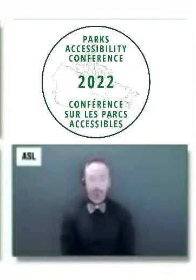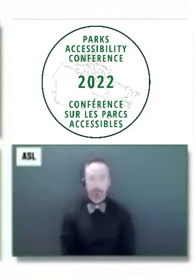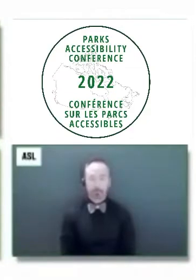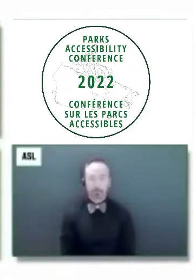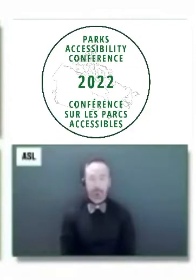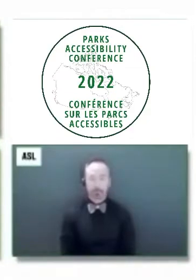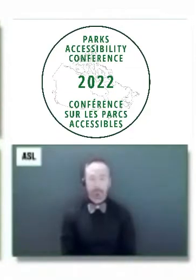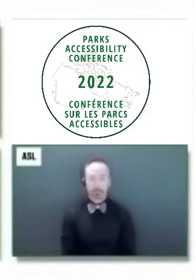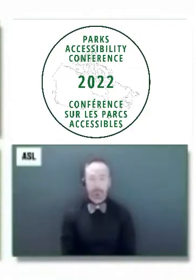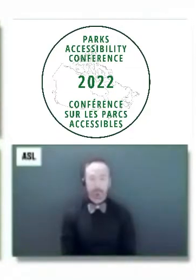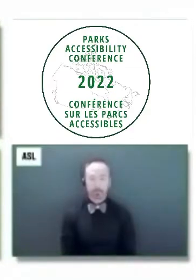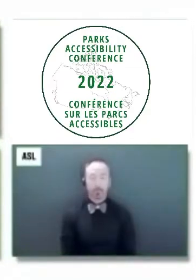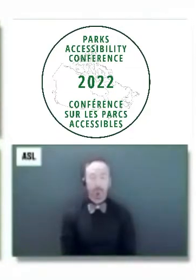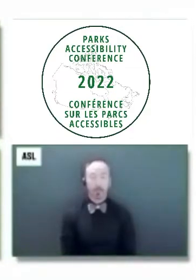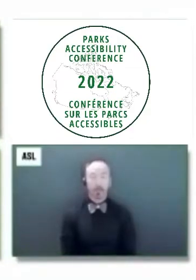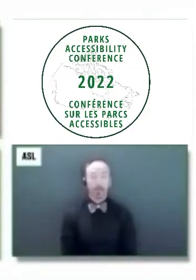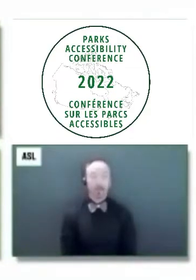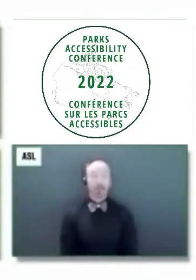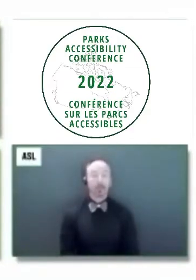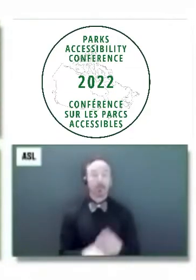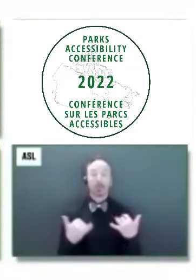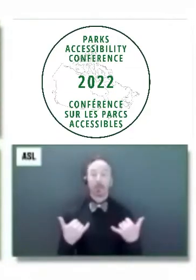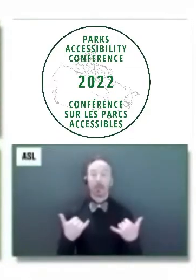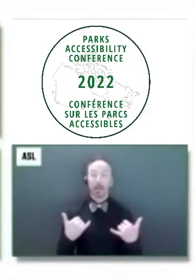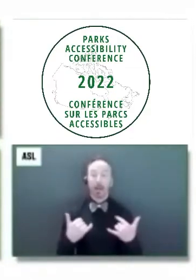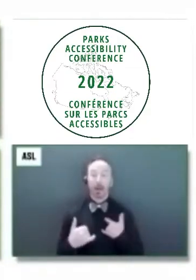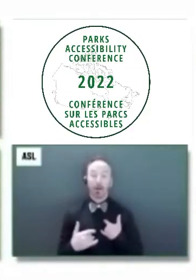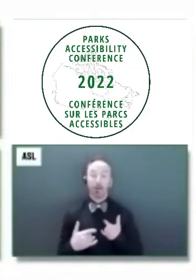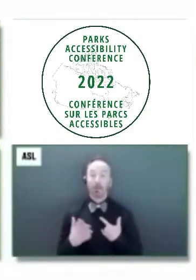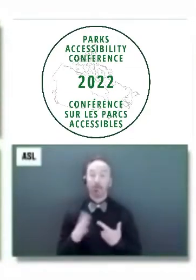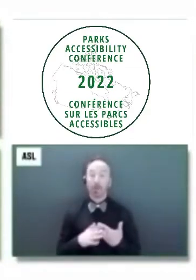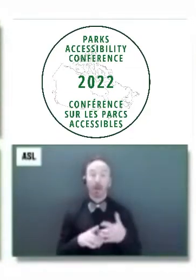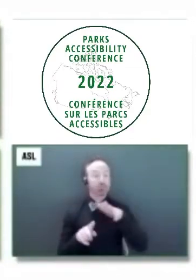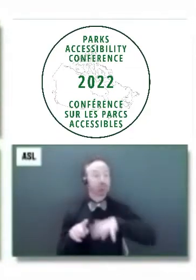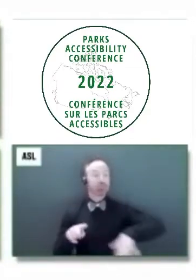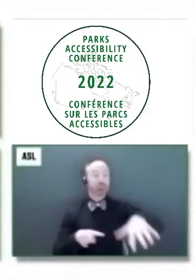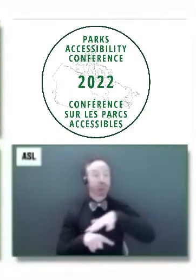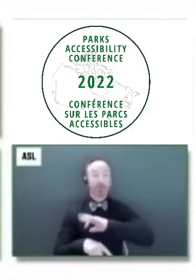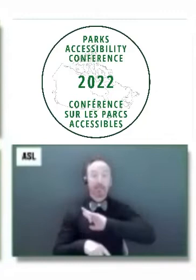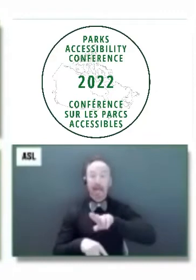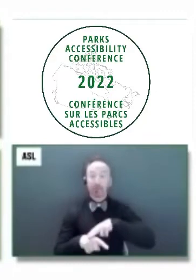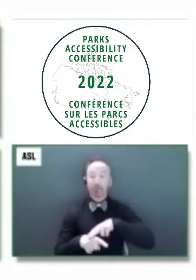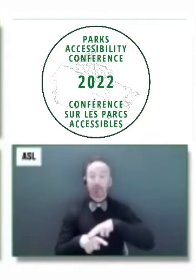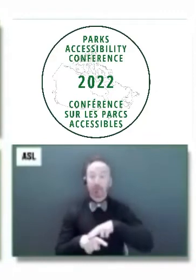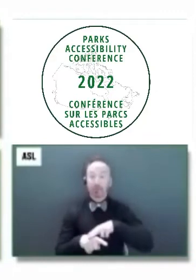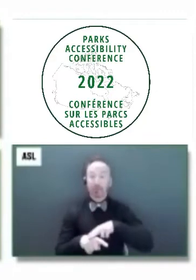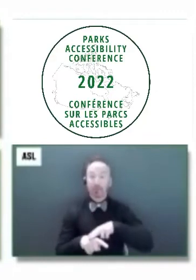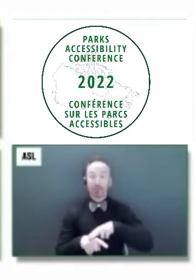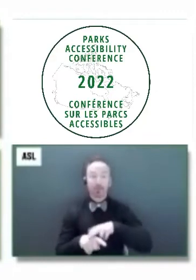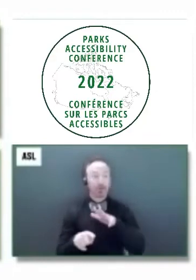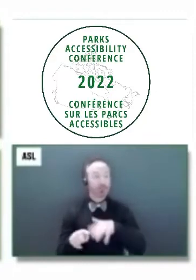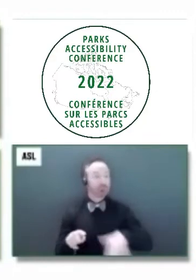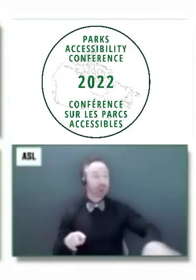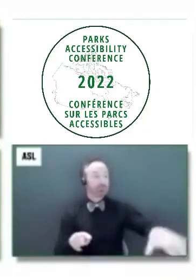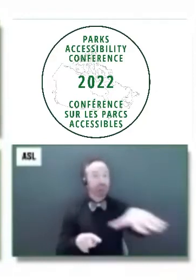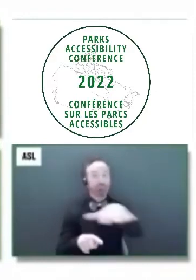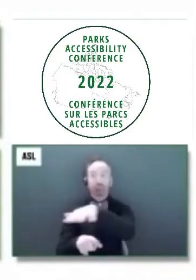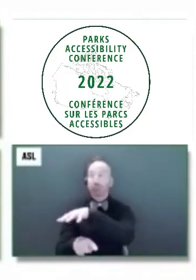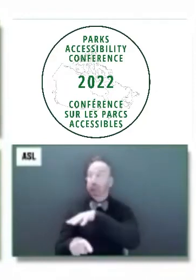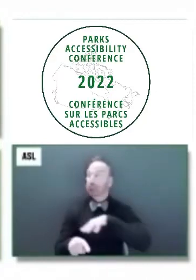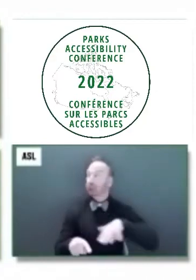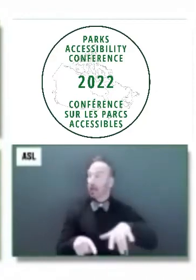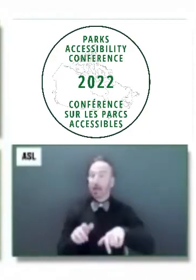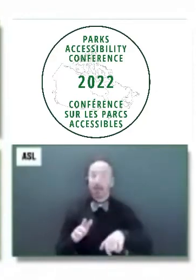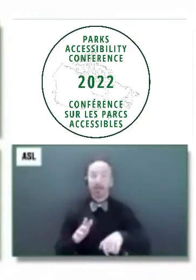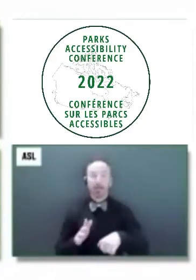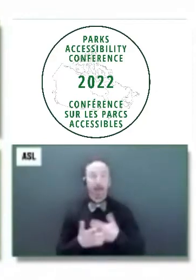For where we're operating, like the natural environment provides so much, should we say, like